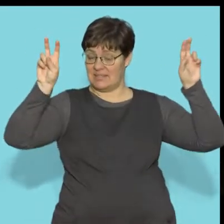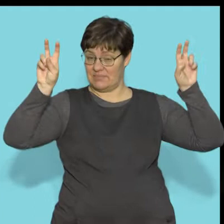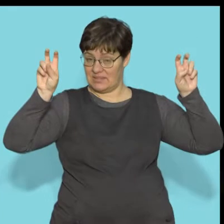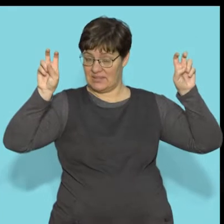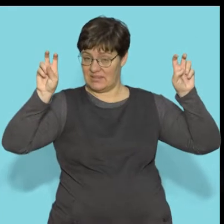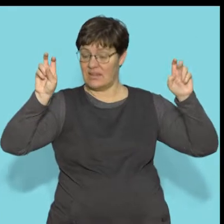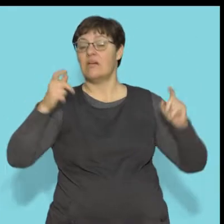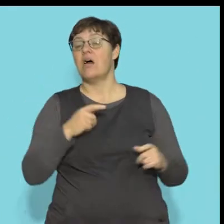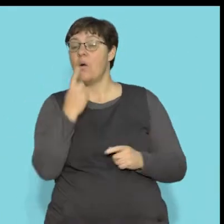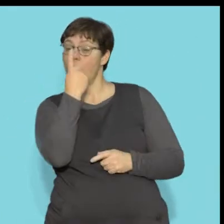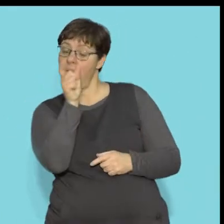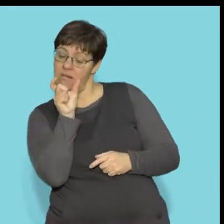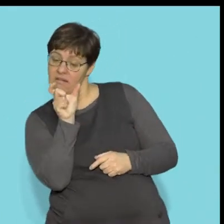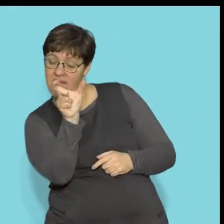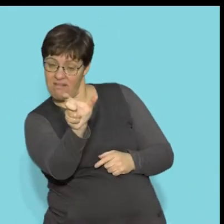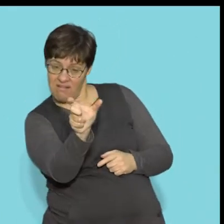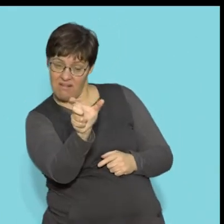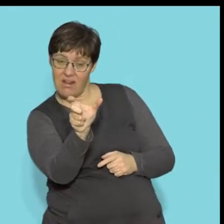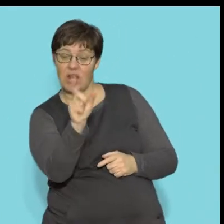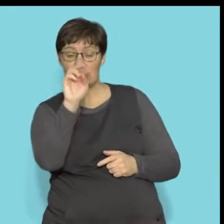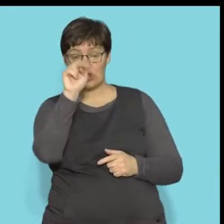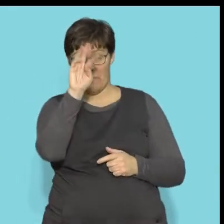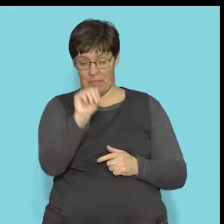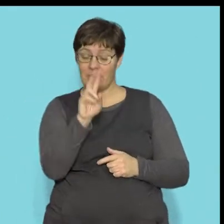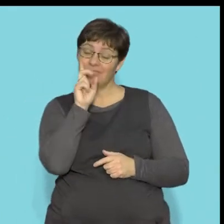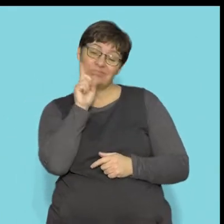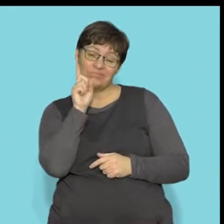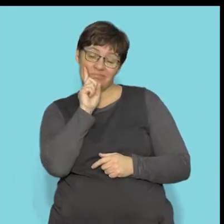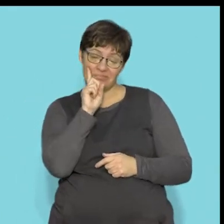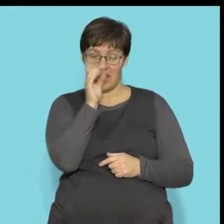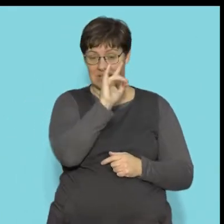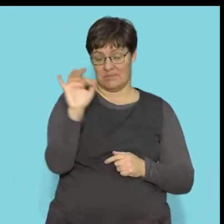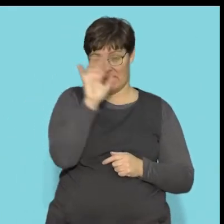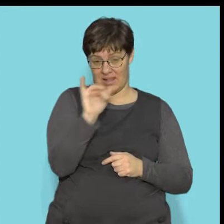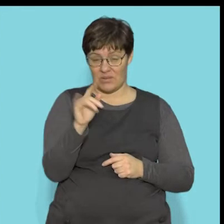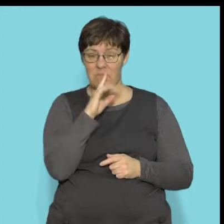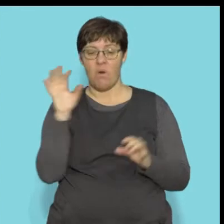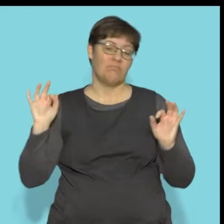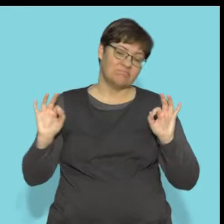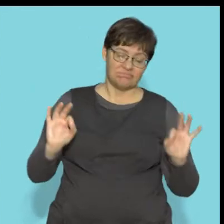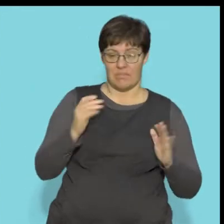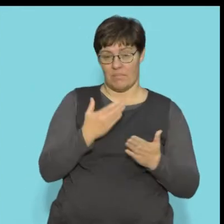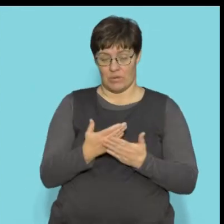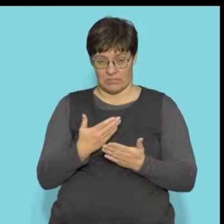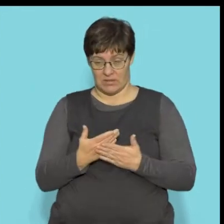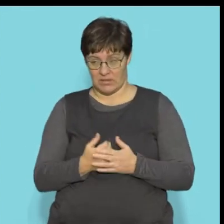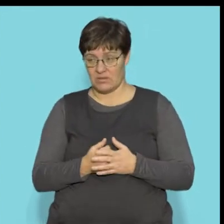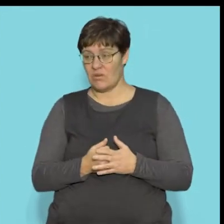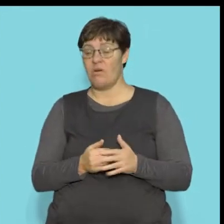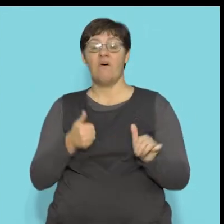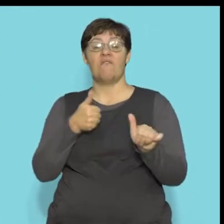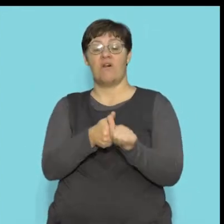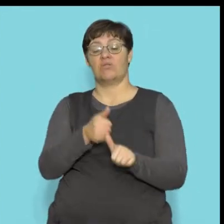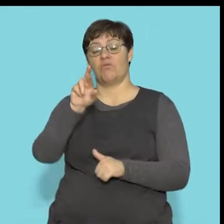statement, offer only one term, and check your spelling to make it as accurate as possible, so